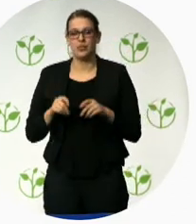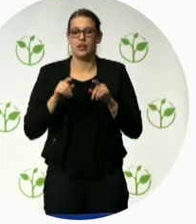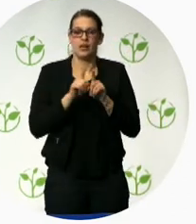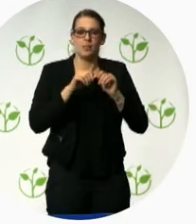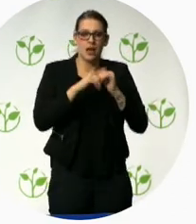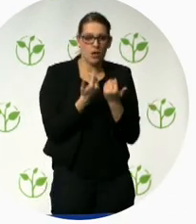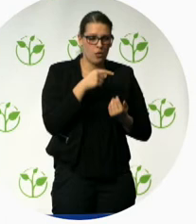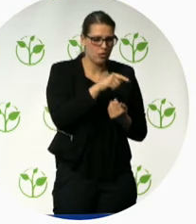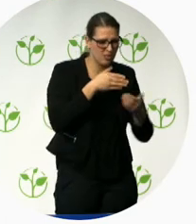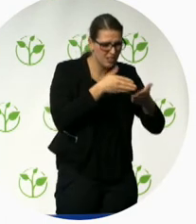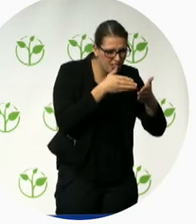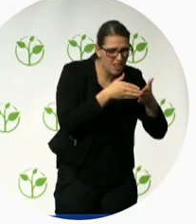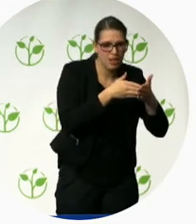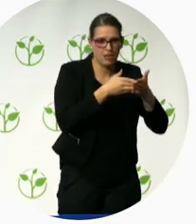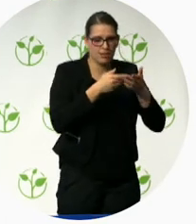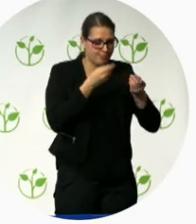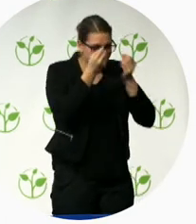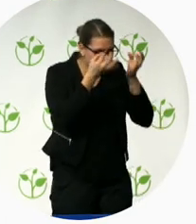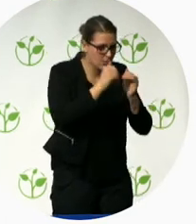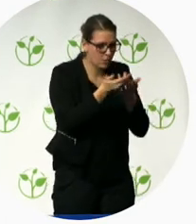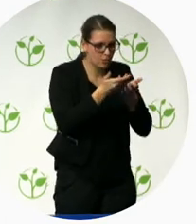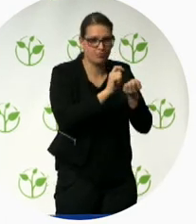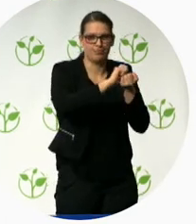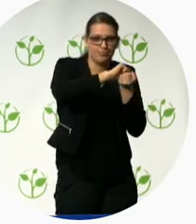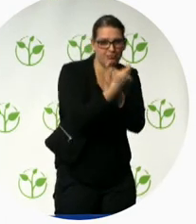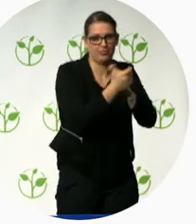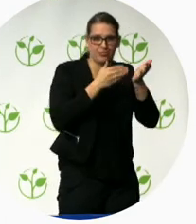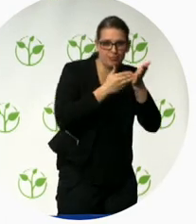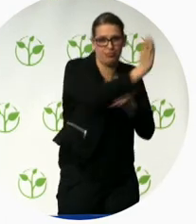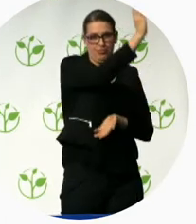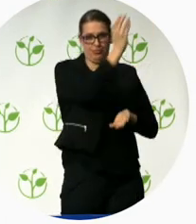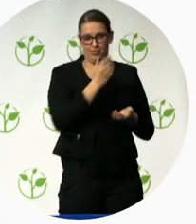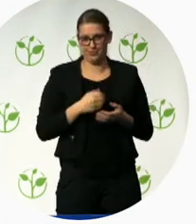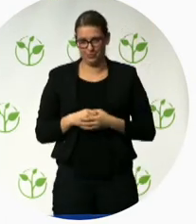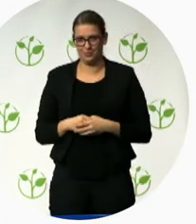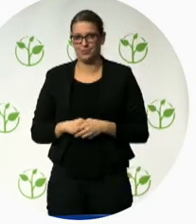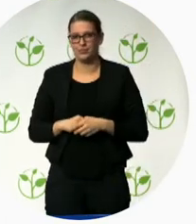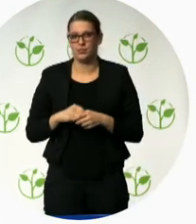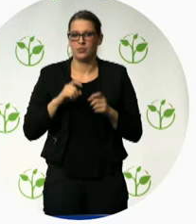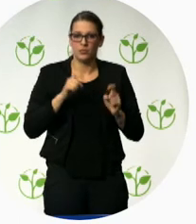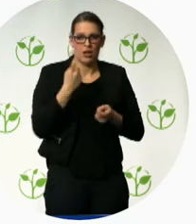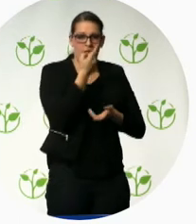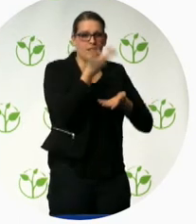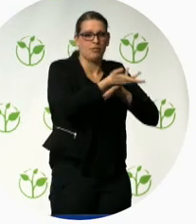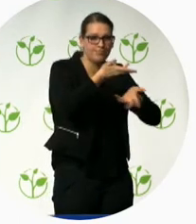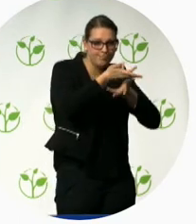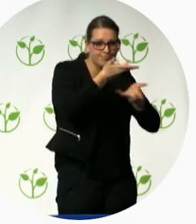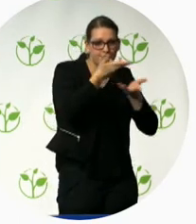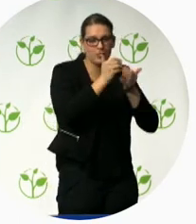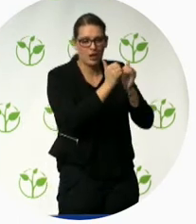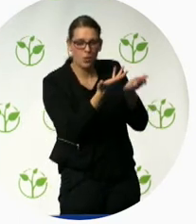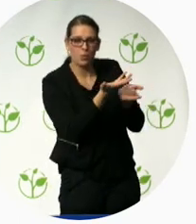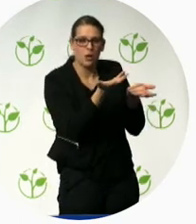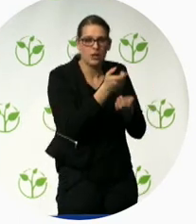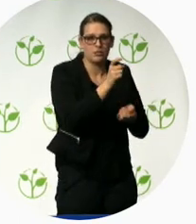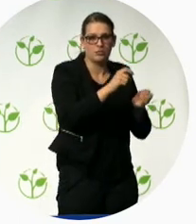these issues? You know, in the very first meeting, the political leaders looks very promising. But second